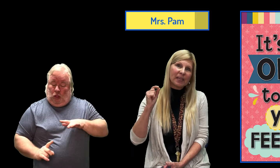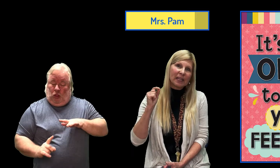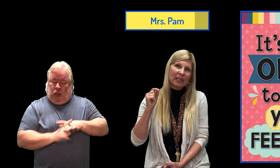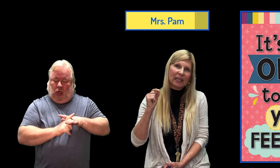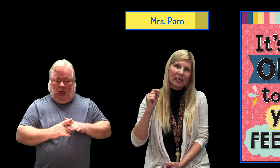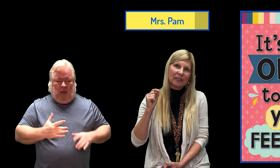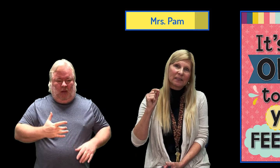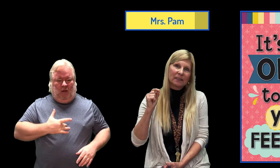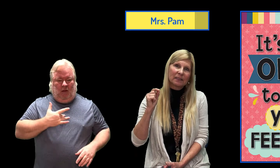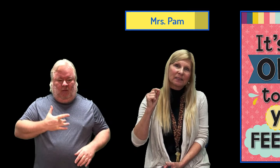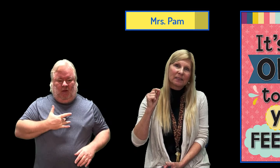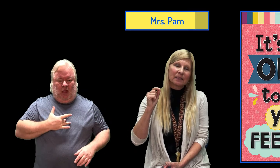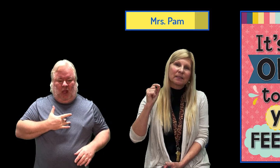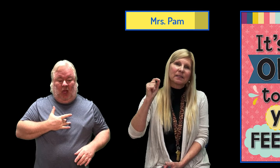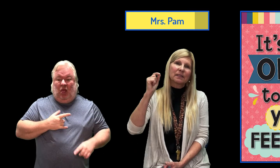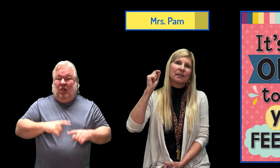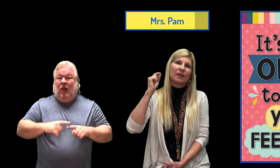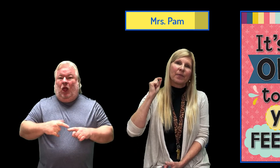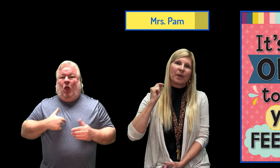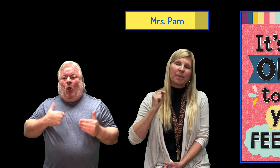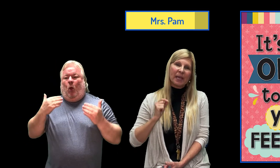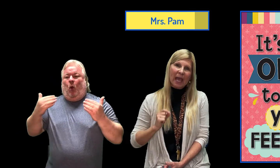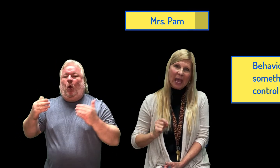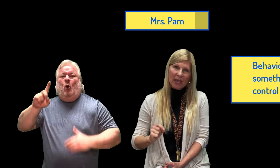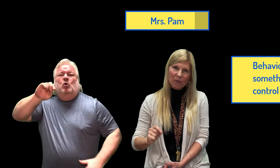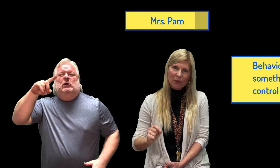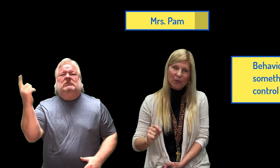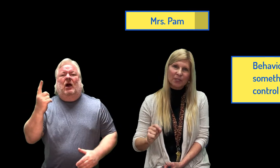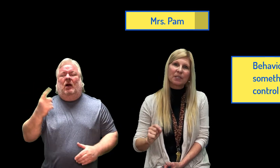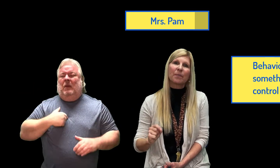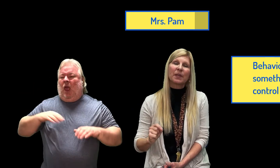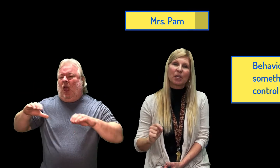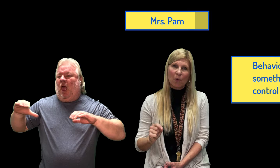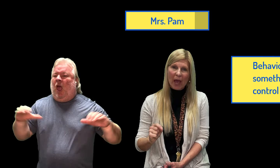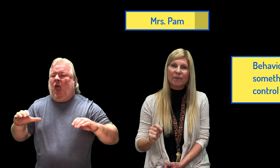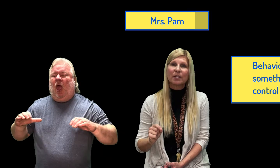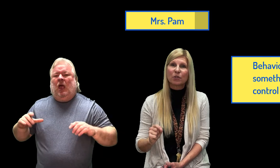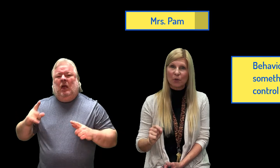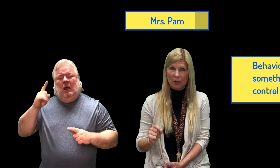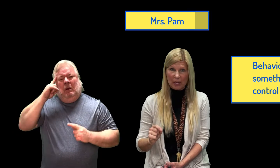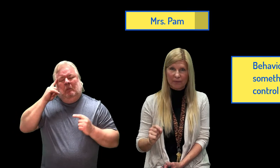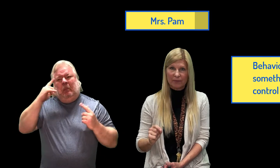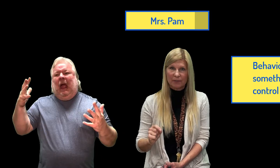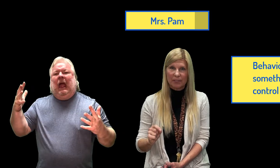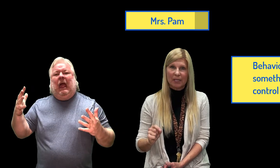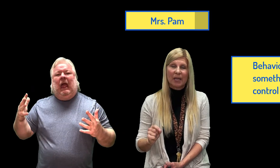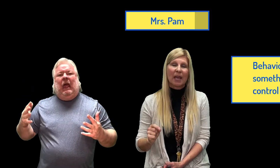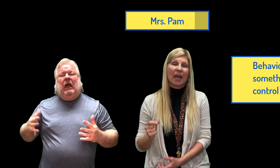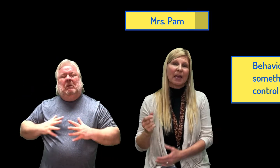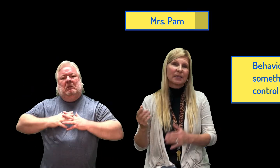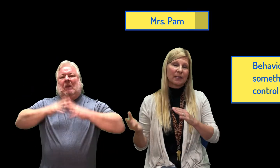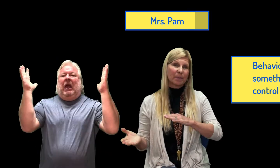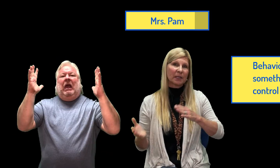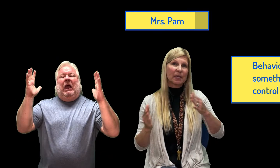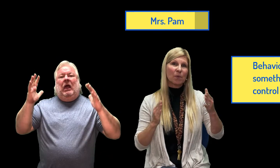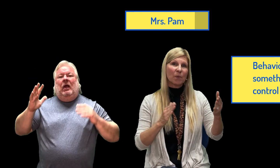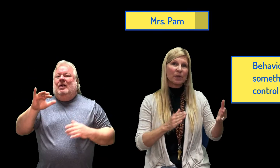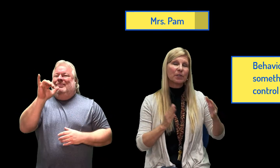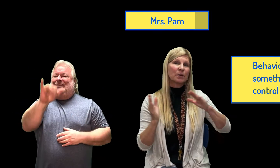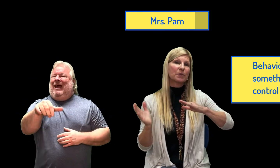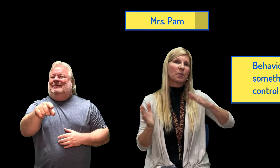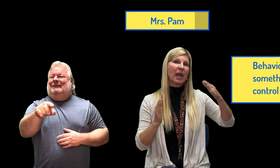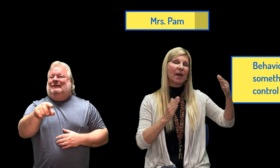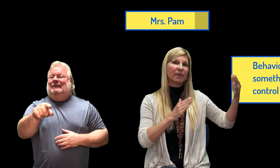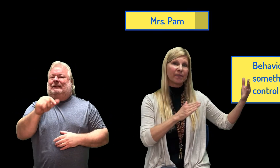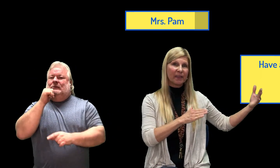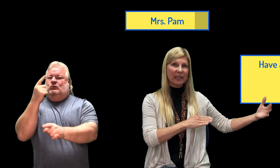a feeling, the behavior is something you have control of. And typically what we